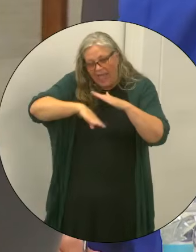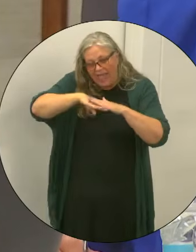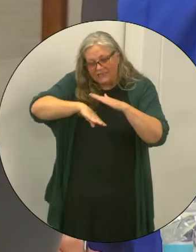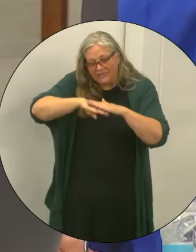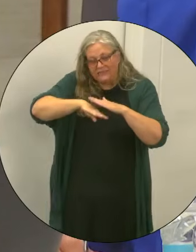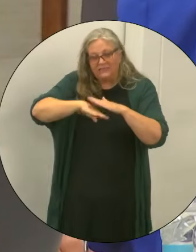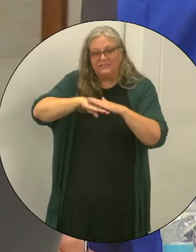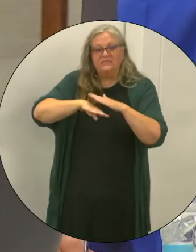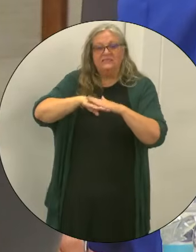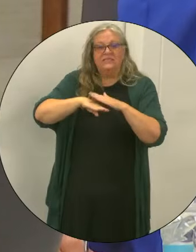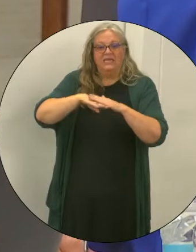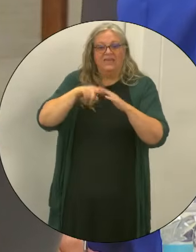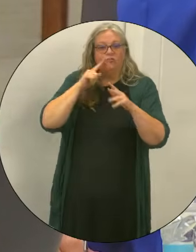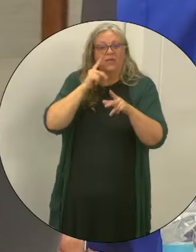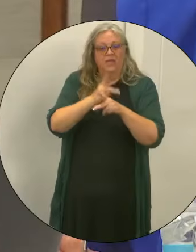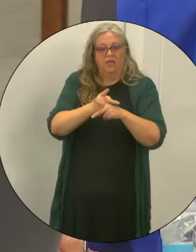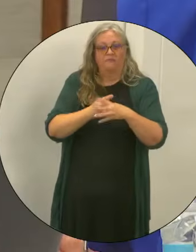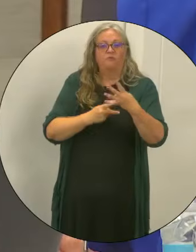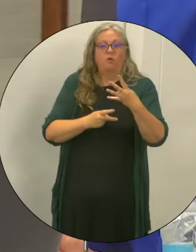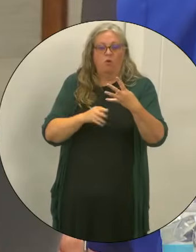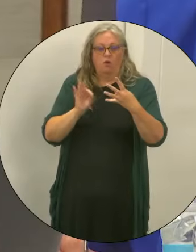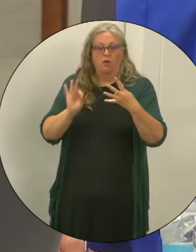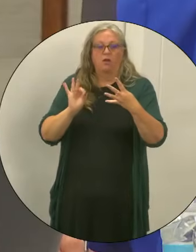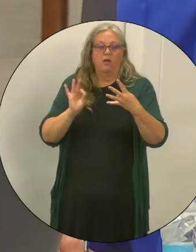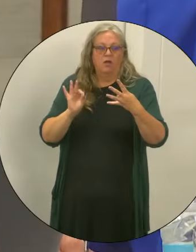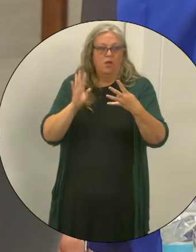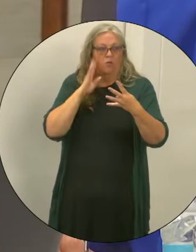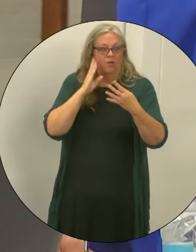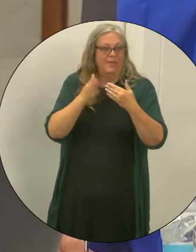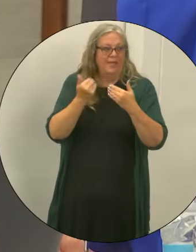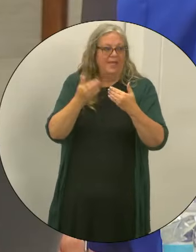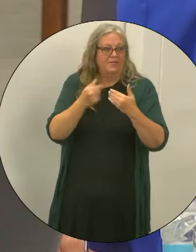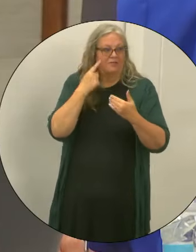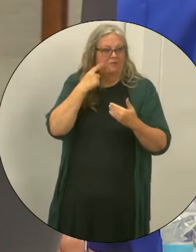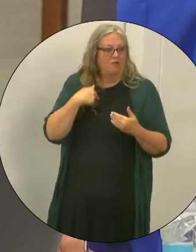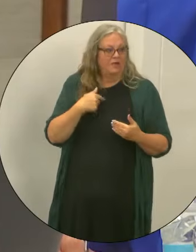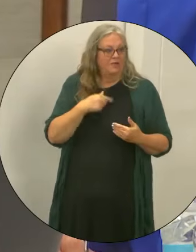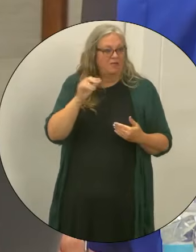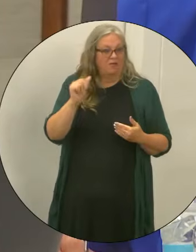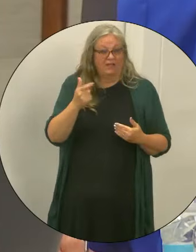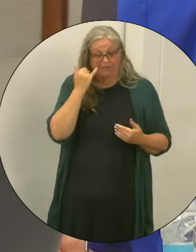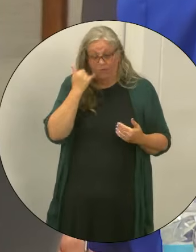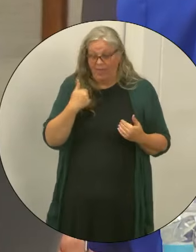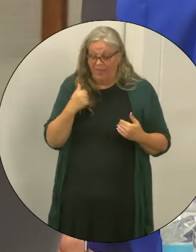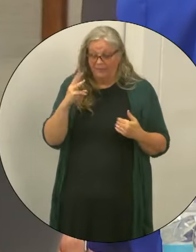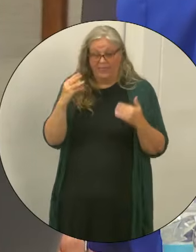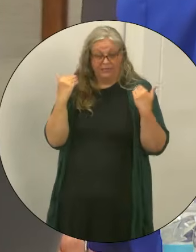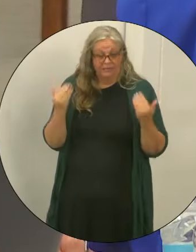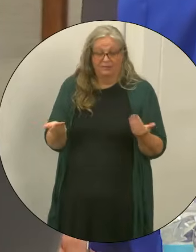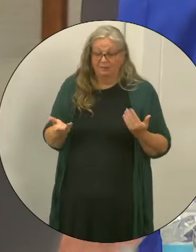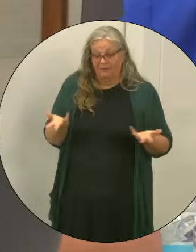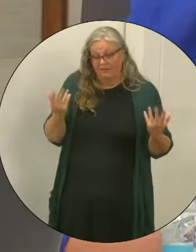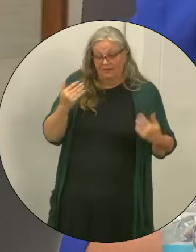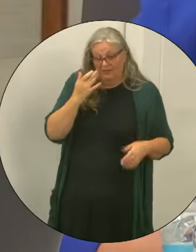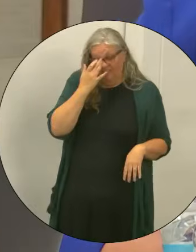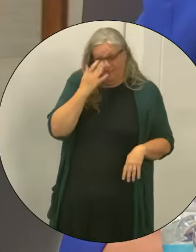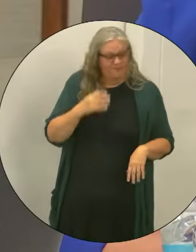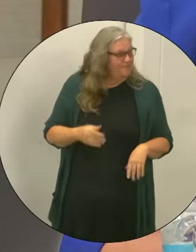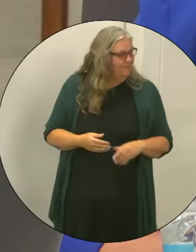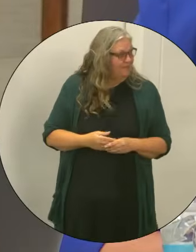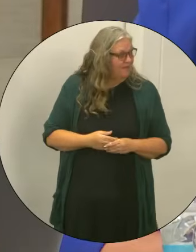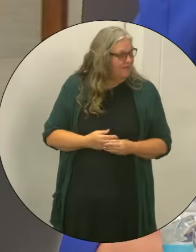it to 4, that would be ideal because it's going to make it a lot easier for us in August. But if you have 6, we can go there. Trustee